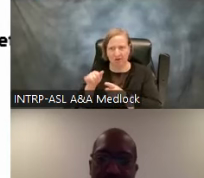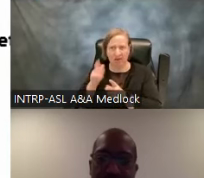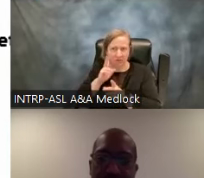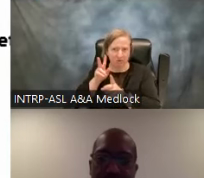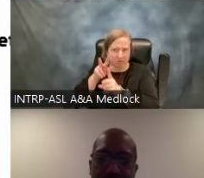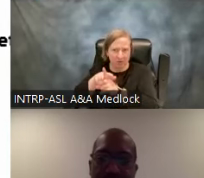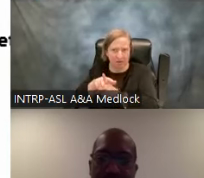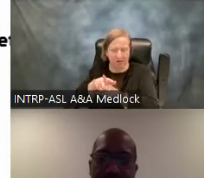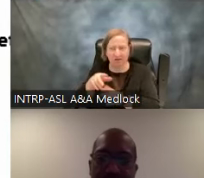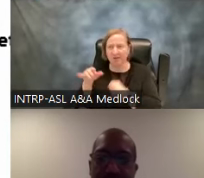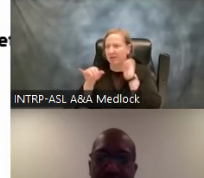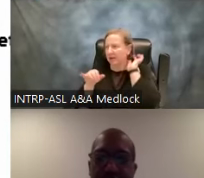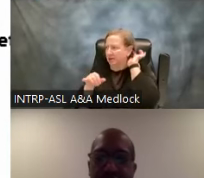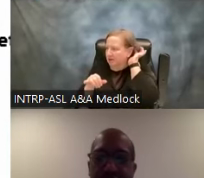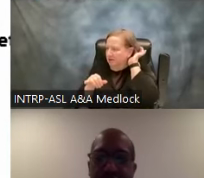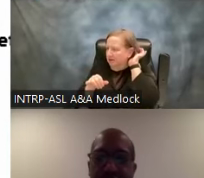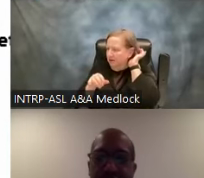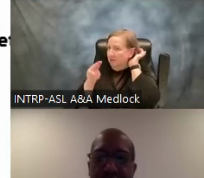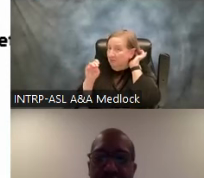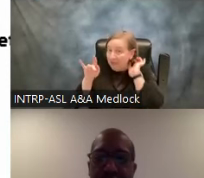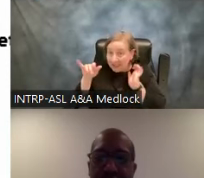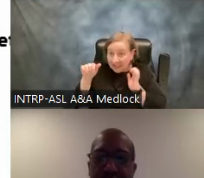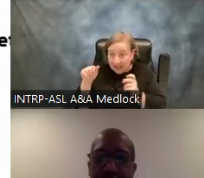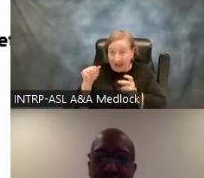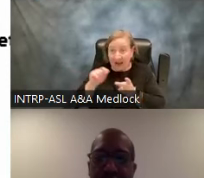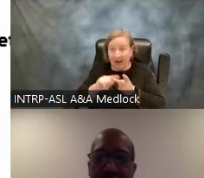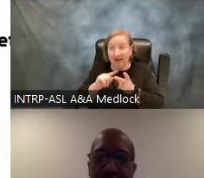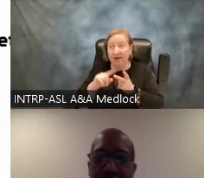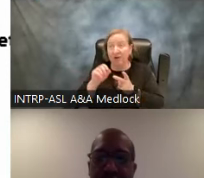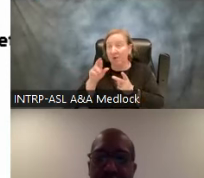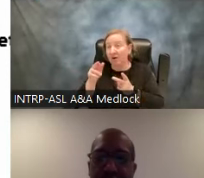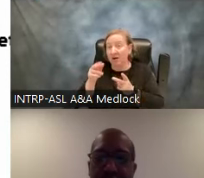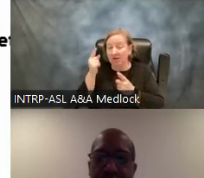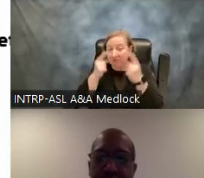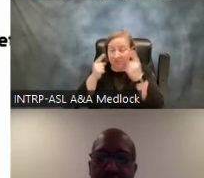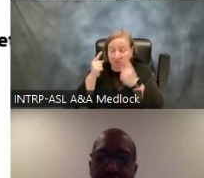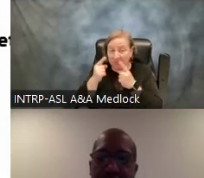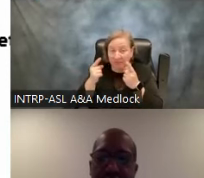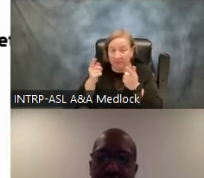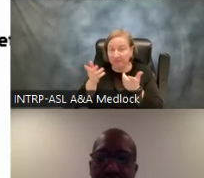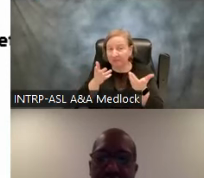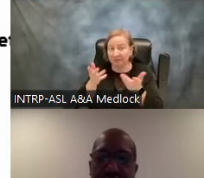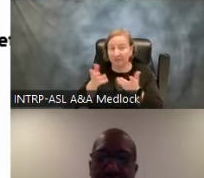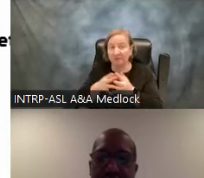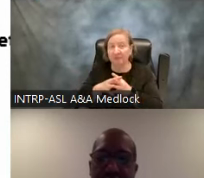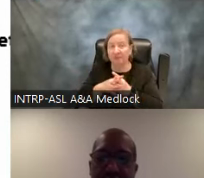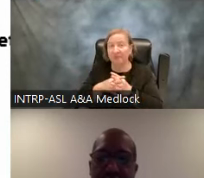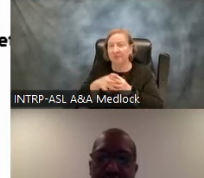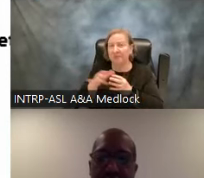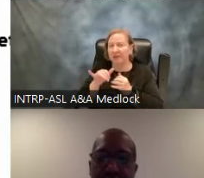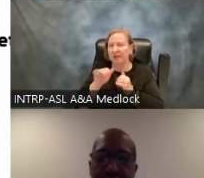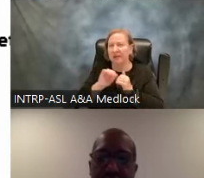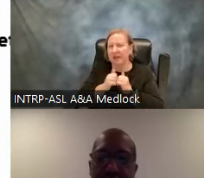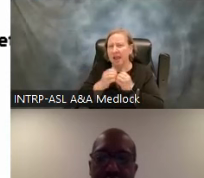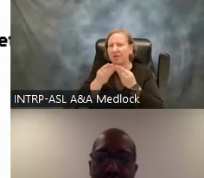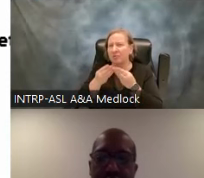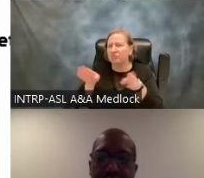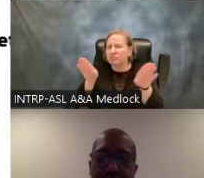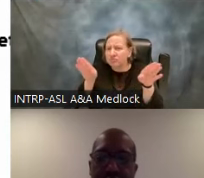you know, like a media source, or like, I was just wondering, yeah, like how